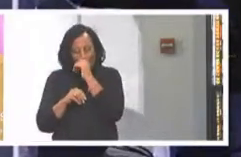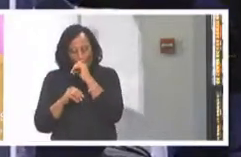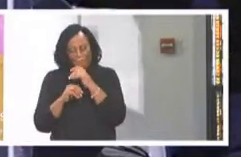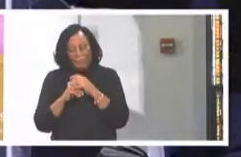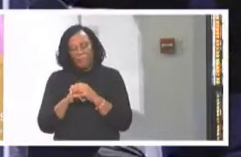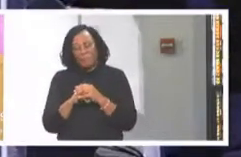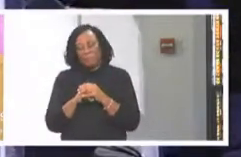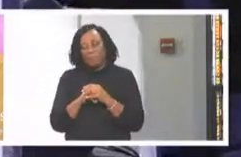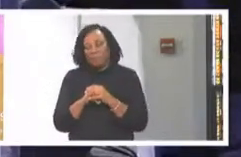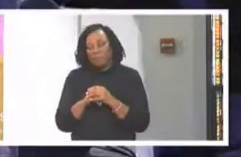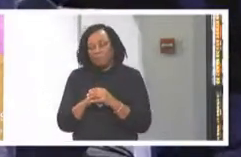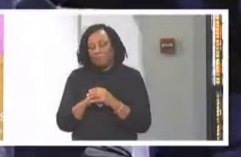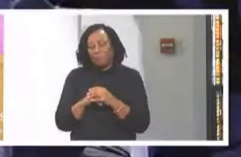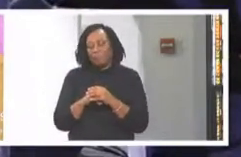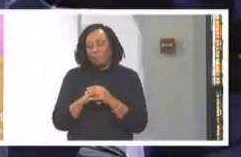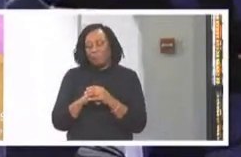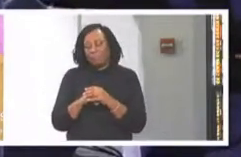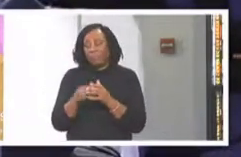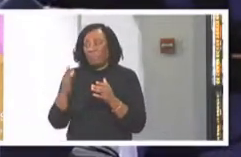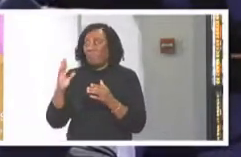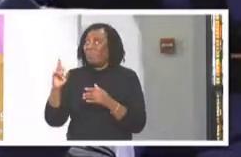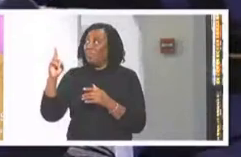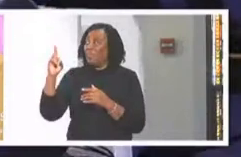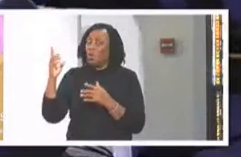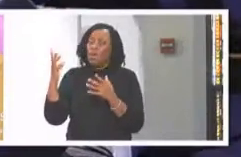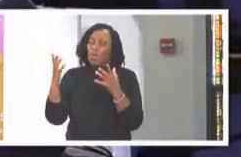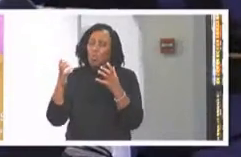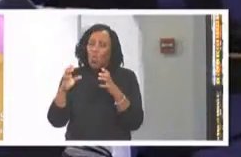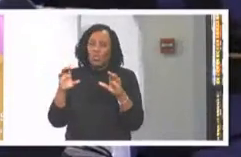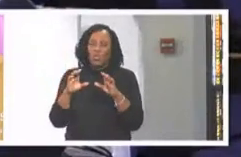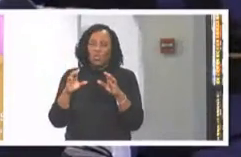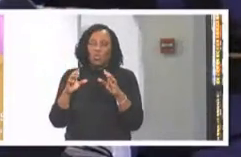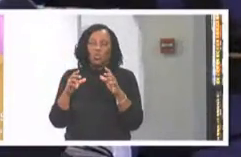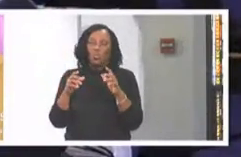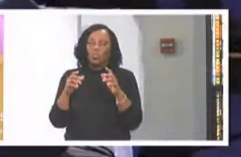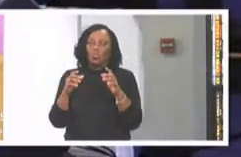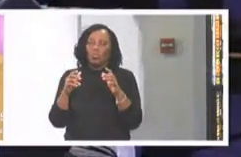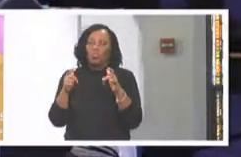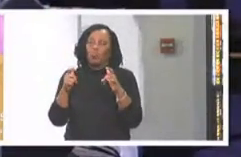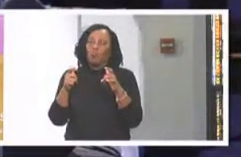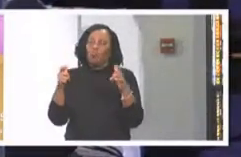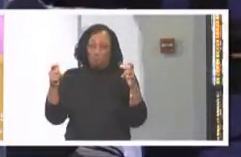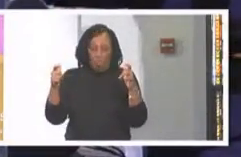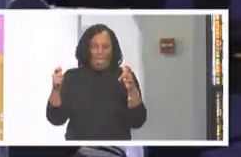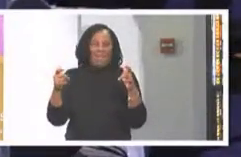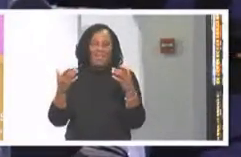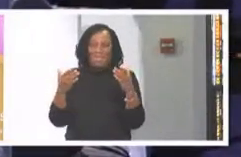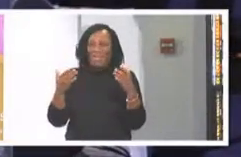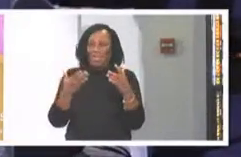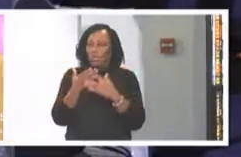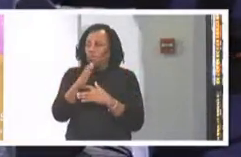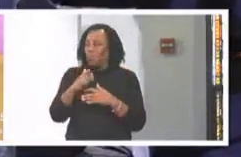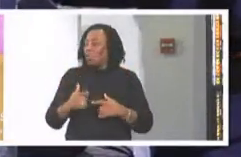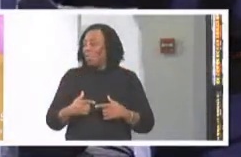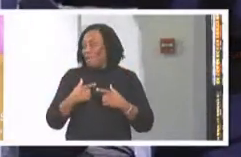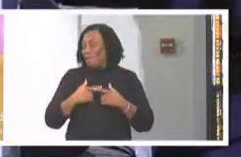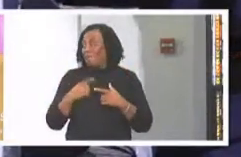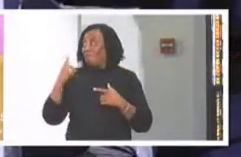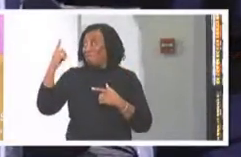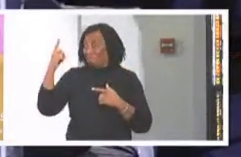You can understand the fact that I want to do some great things through your life. I want to